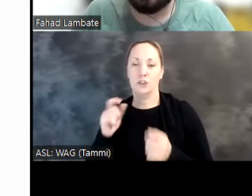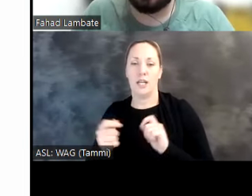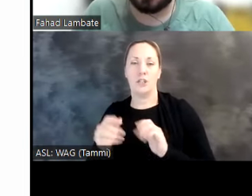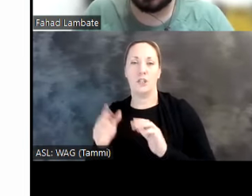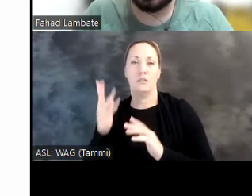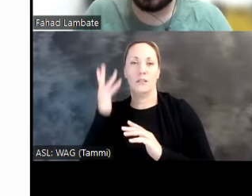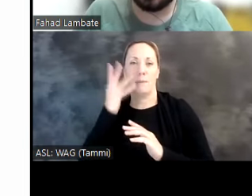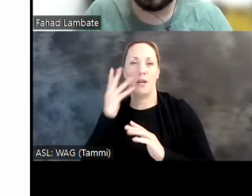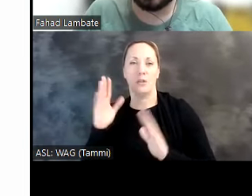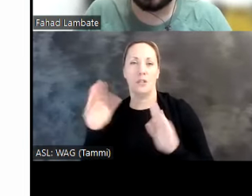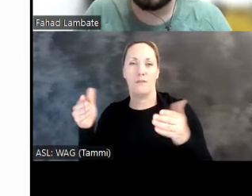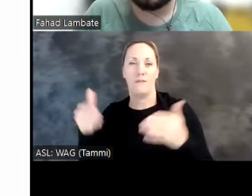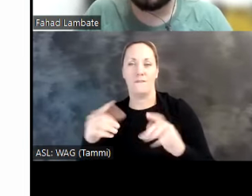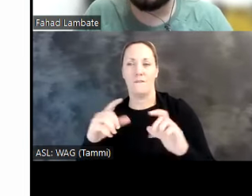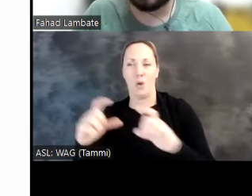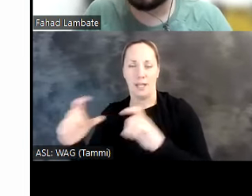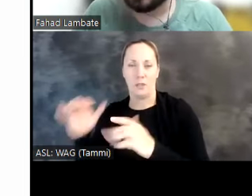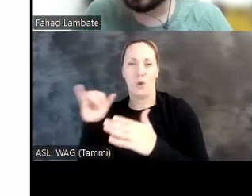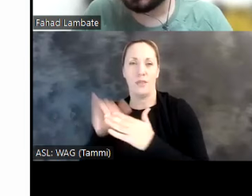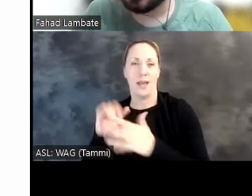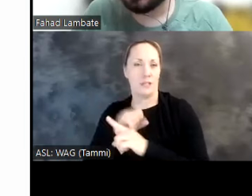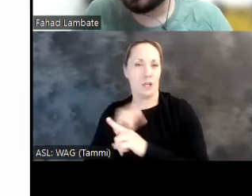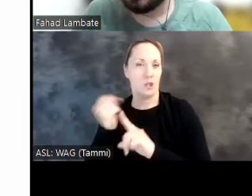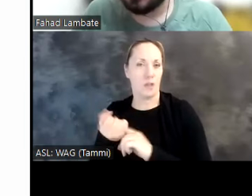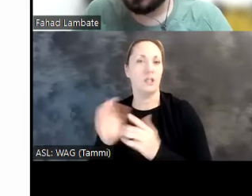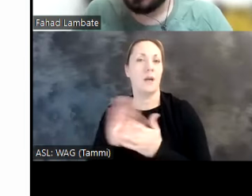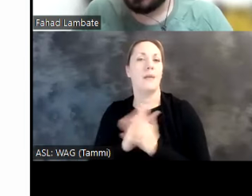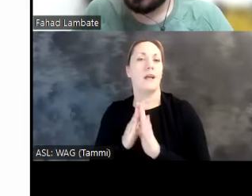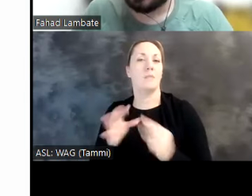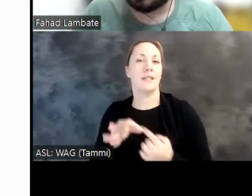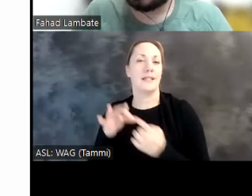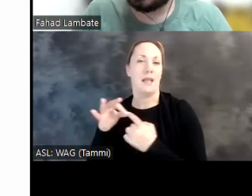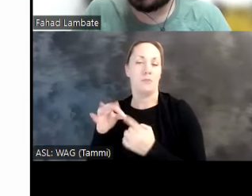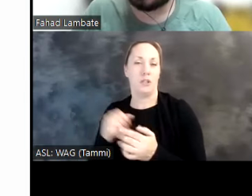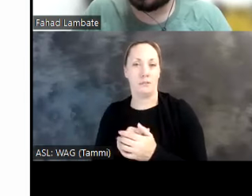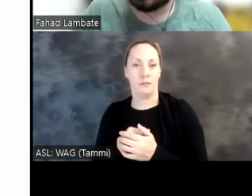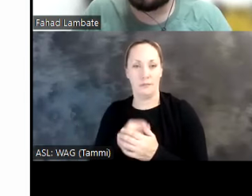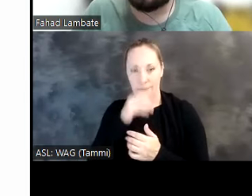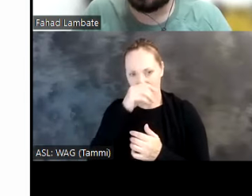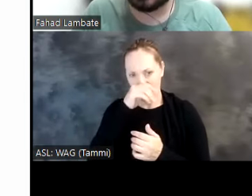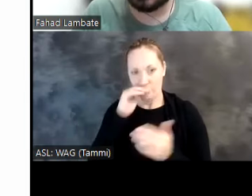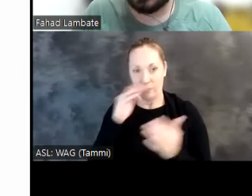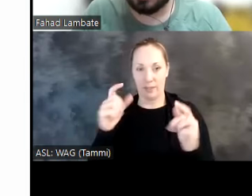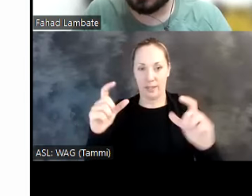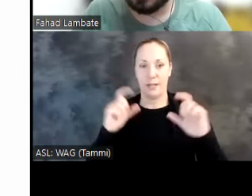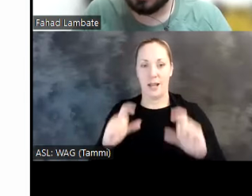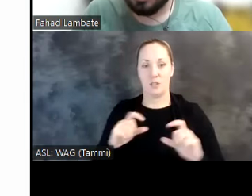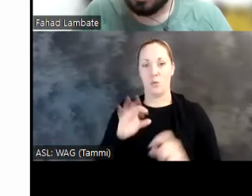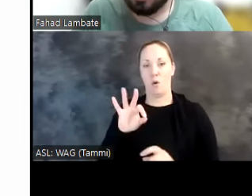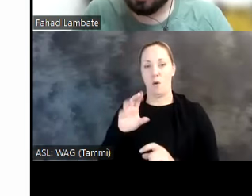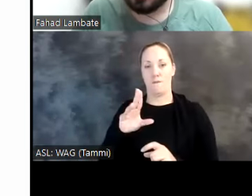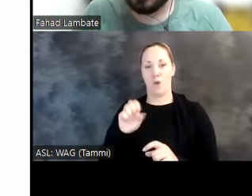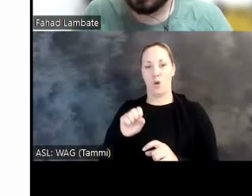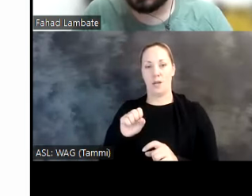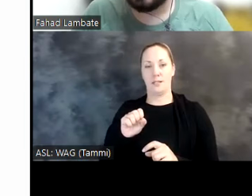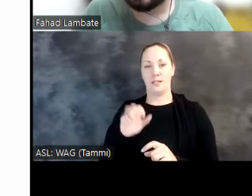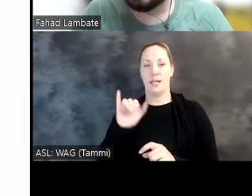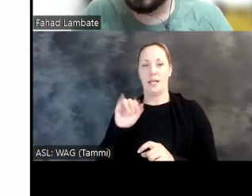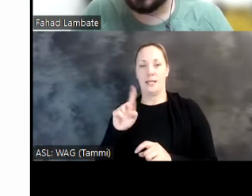the focus. So in such case, it becomes an exception. The next one is focus indicator or